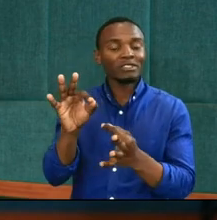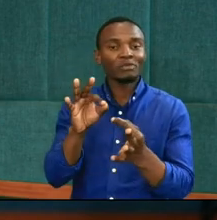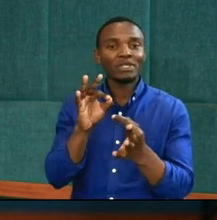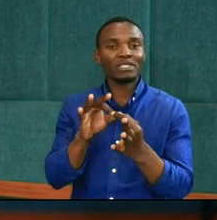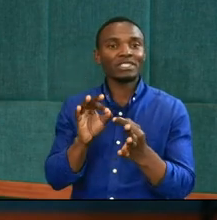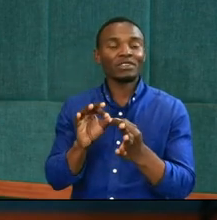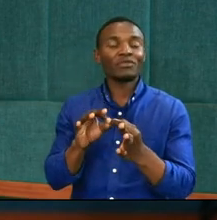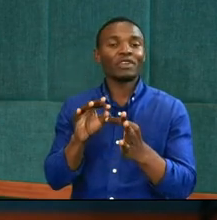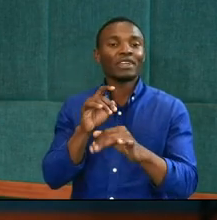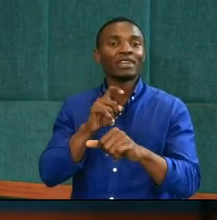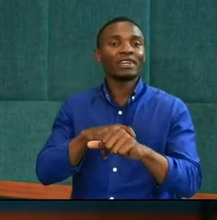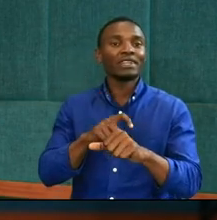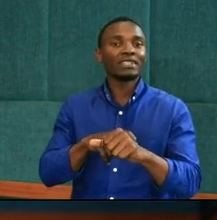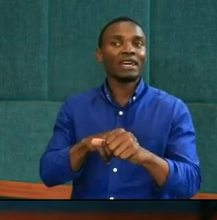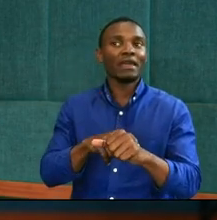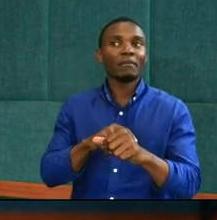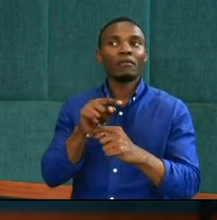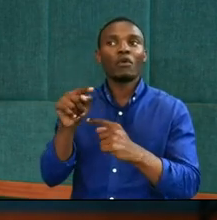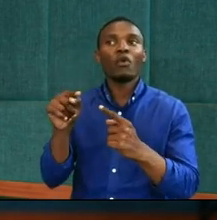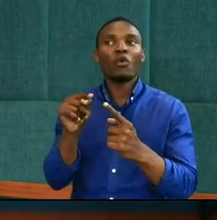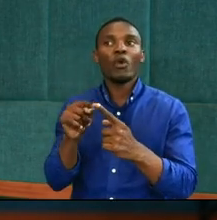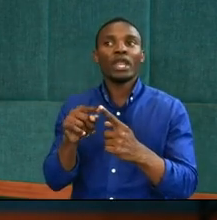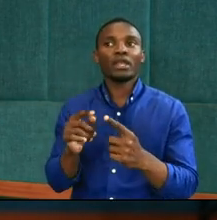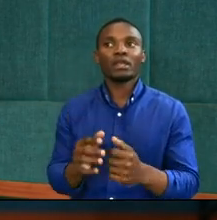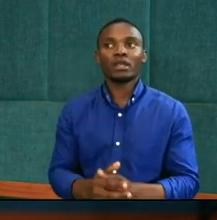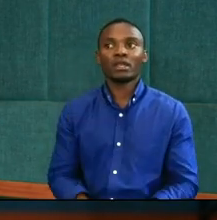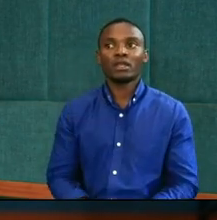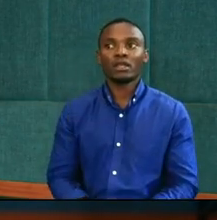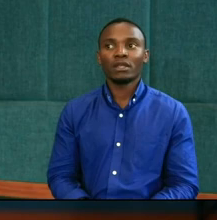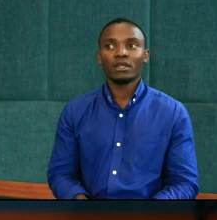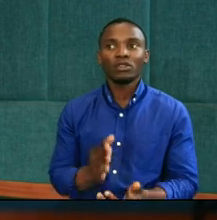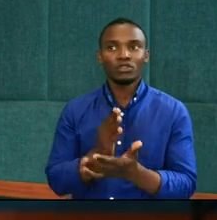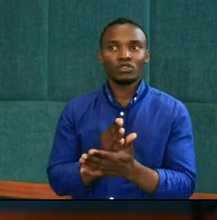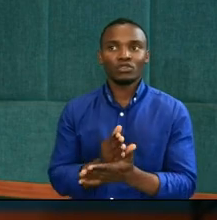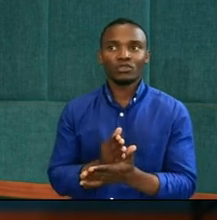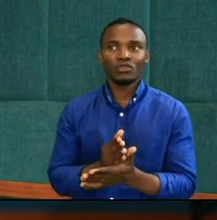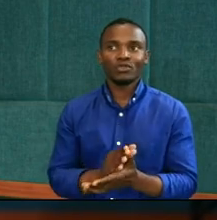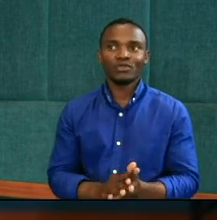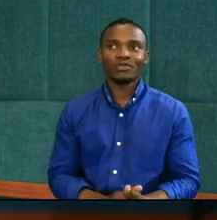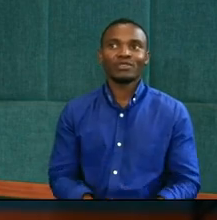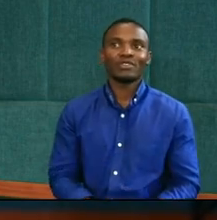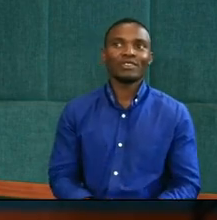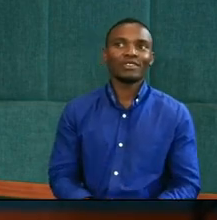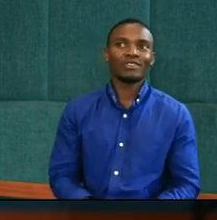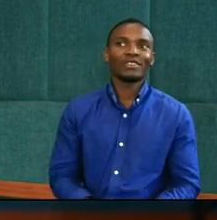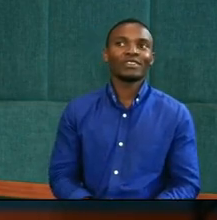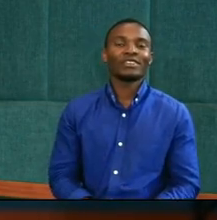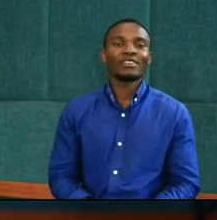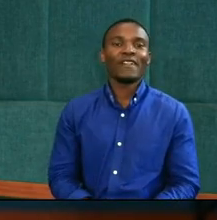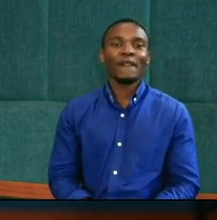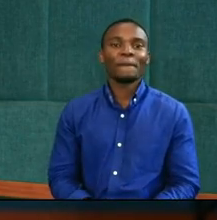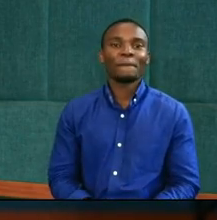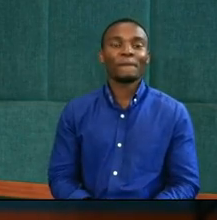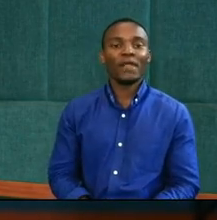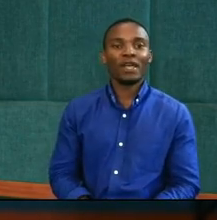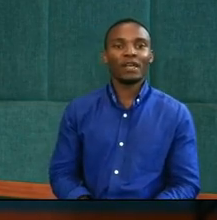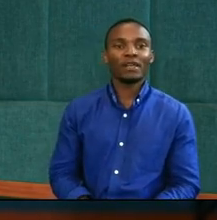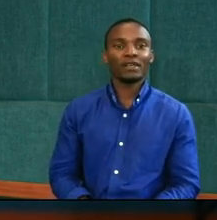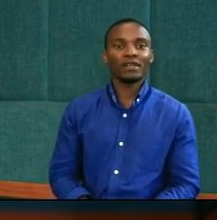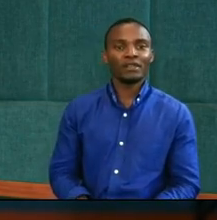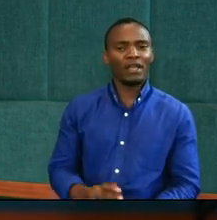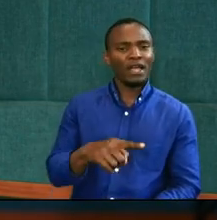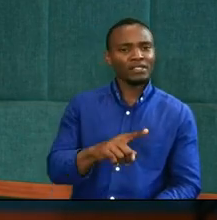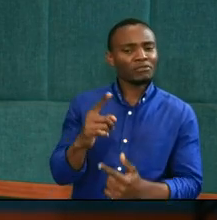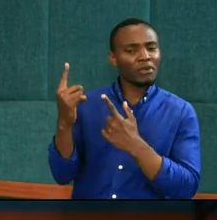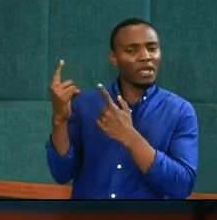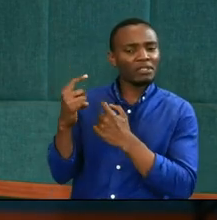exactly when. Is that so? Yes. Stay with me. She will